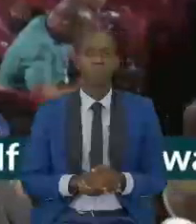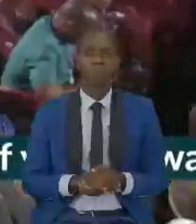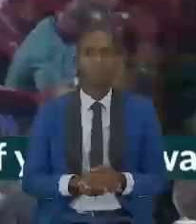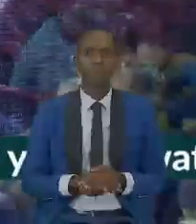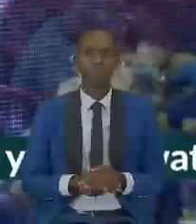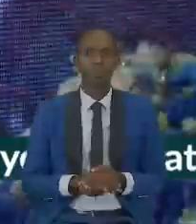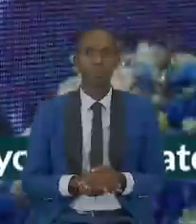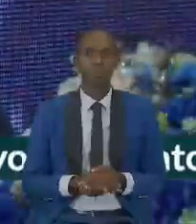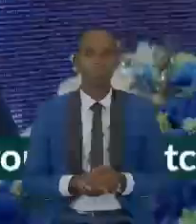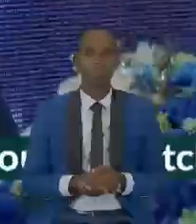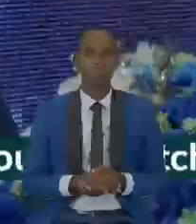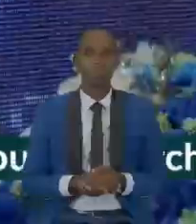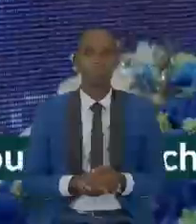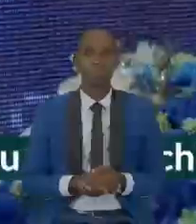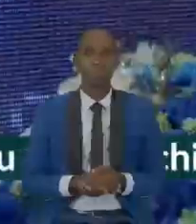too, still middle.